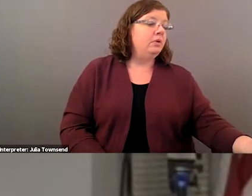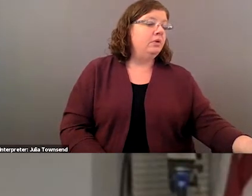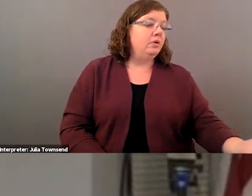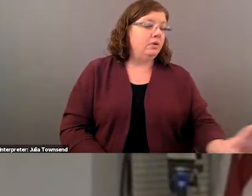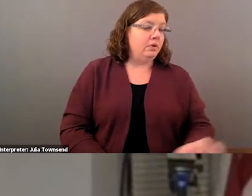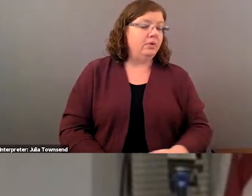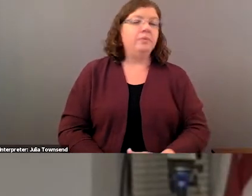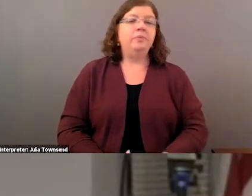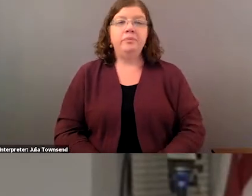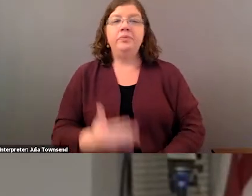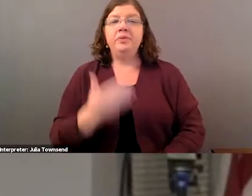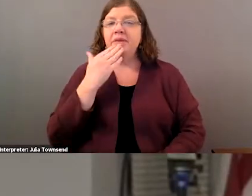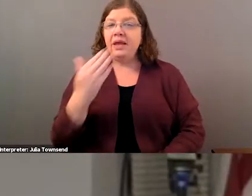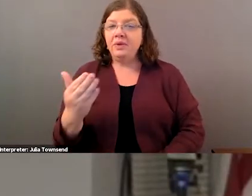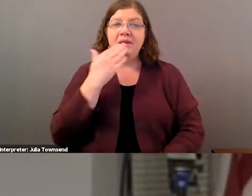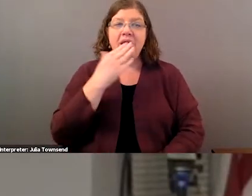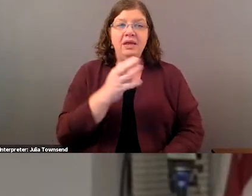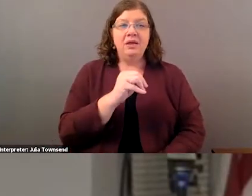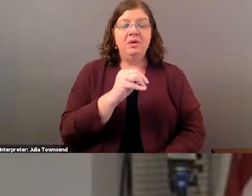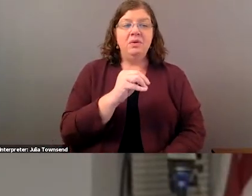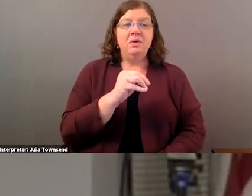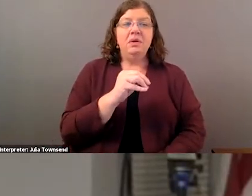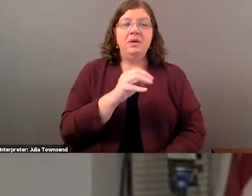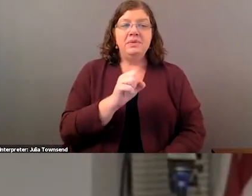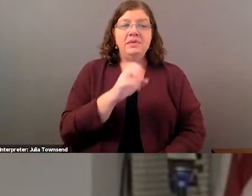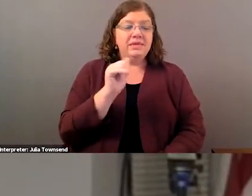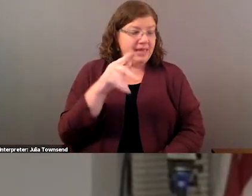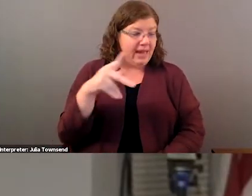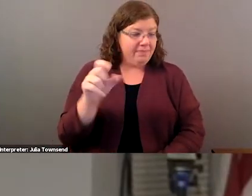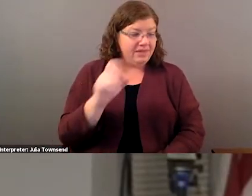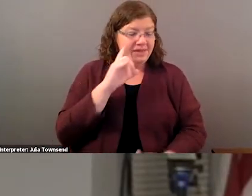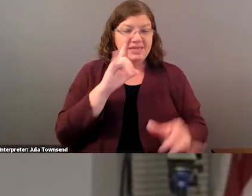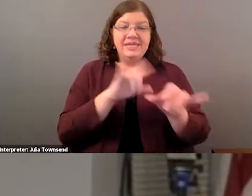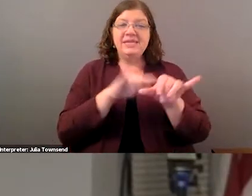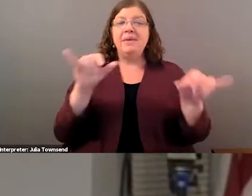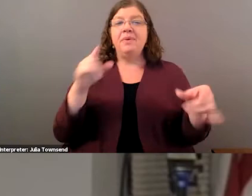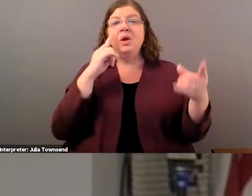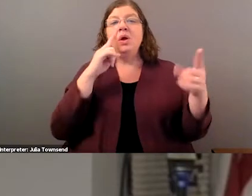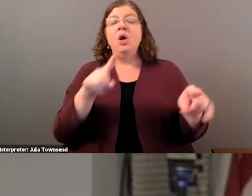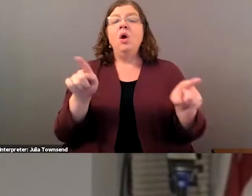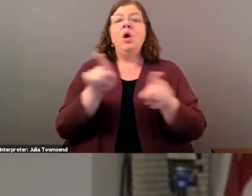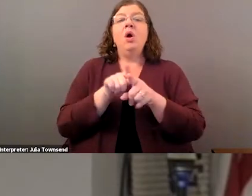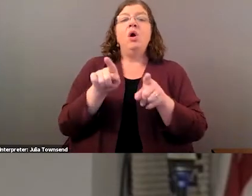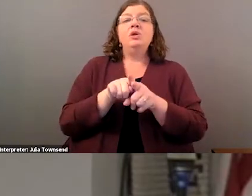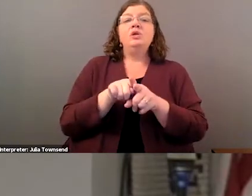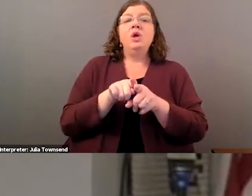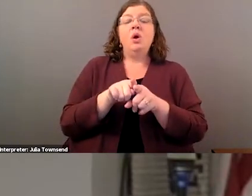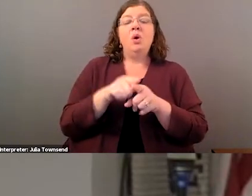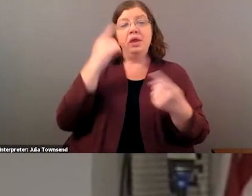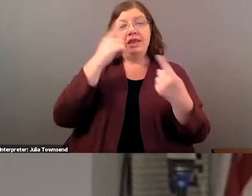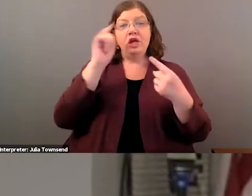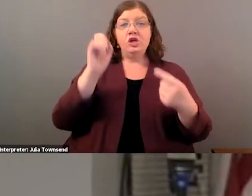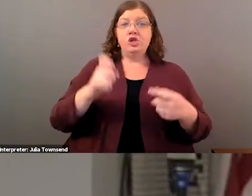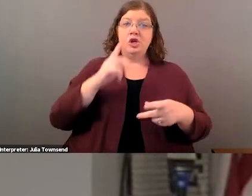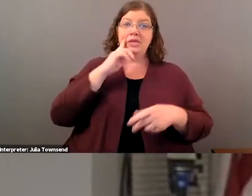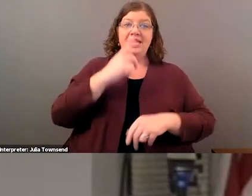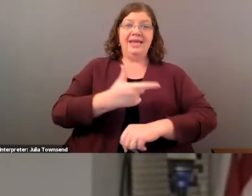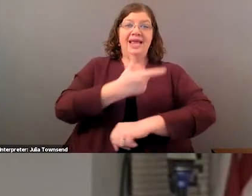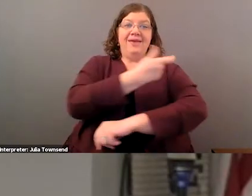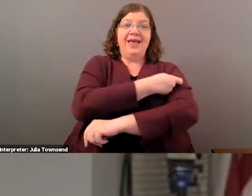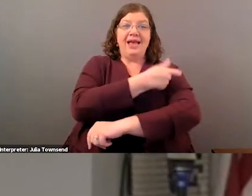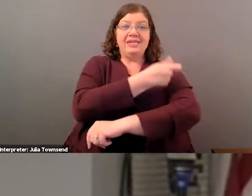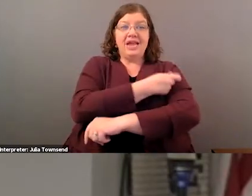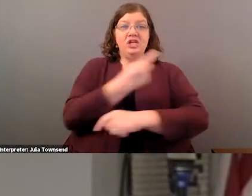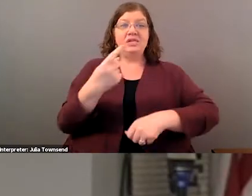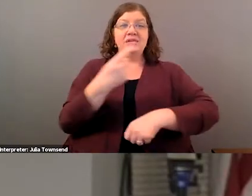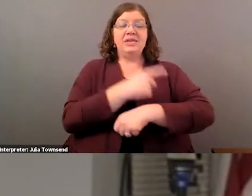Thank you, Ms. Capps, for those comments. I was right on that same line. But I also think, we should treat Vaccination Day, particularly with our